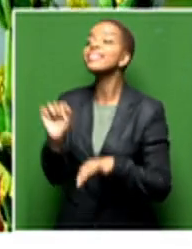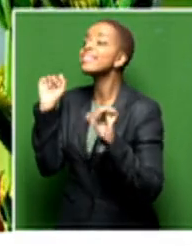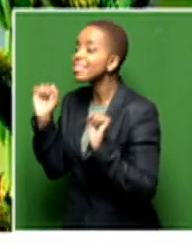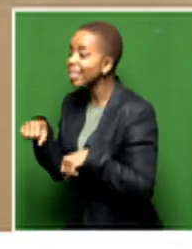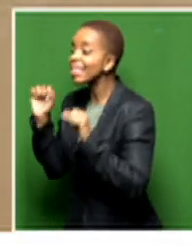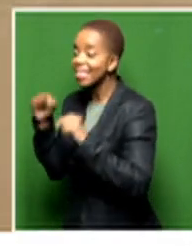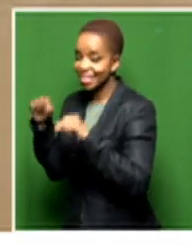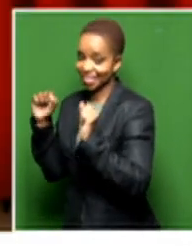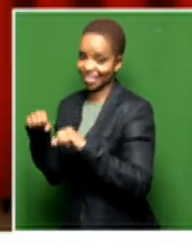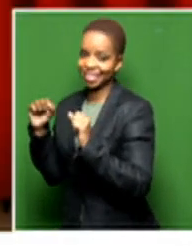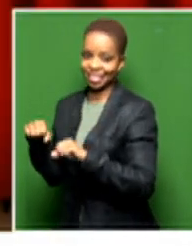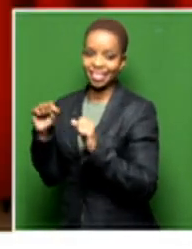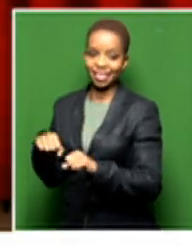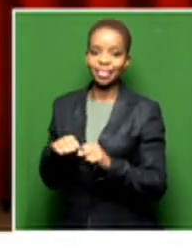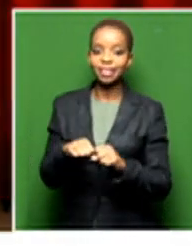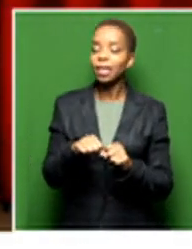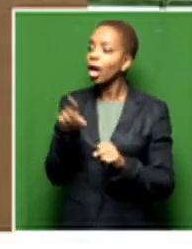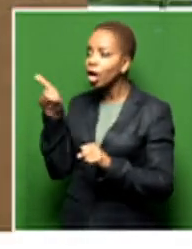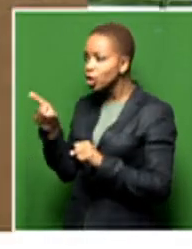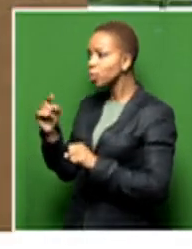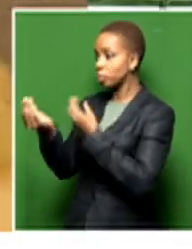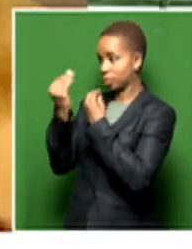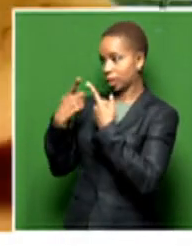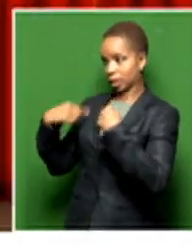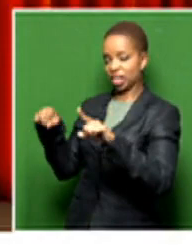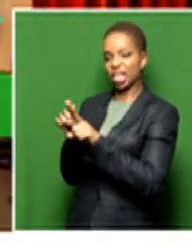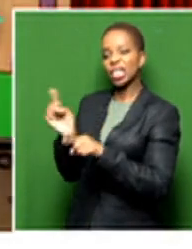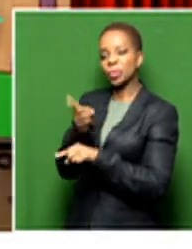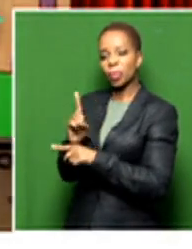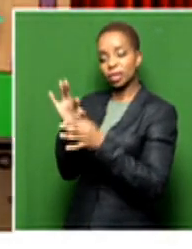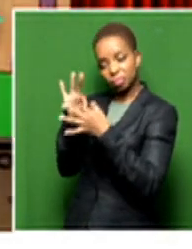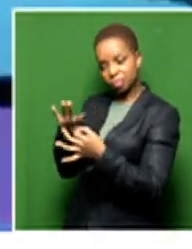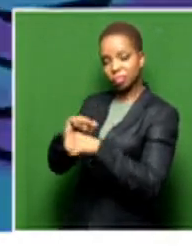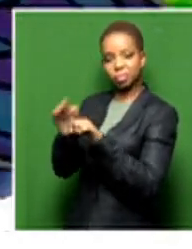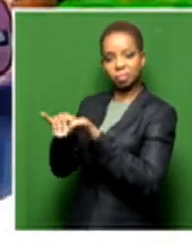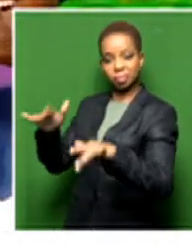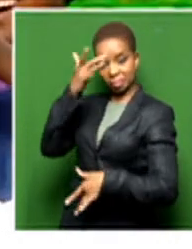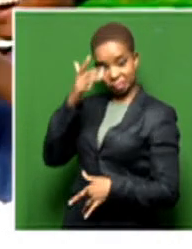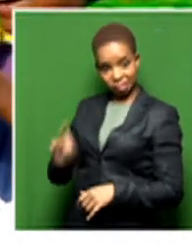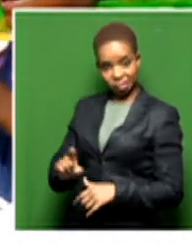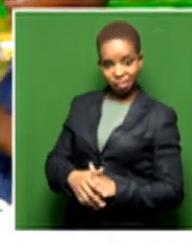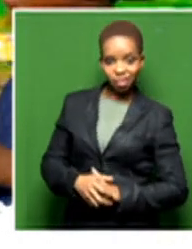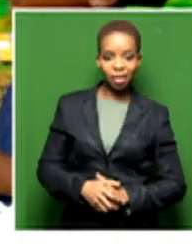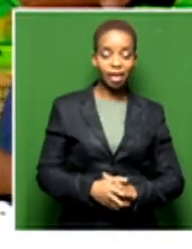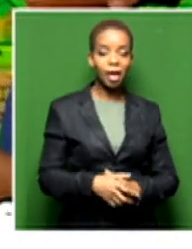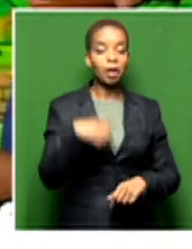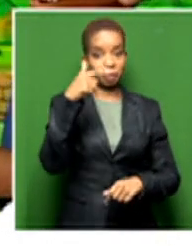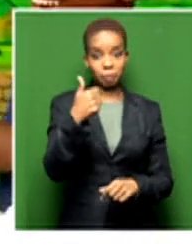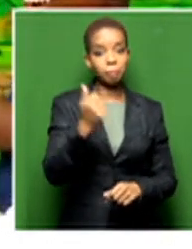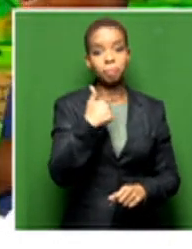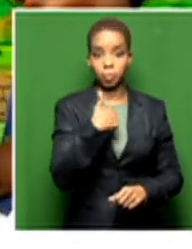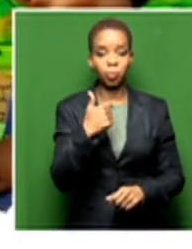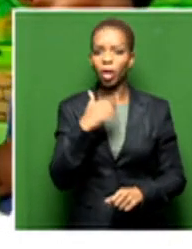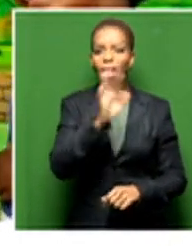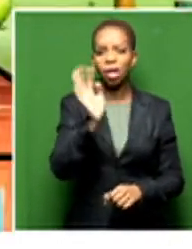Yes, COVID-19. So what is it that you'll be teaching us about COVID-19? Elmo thinks that you mustn't